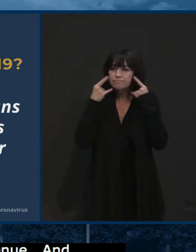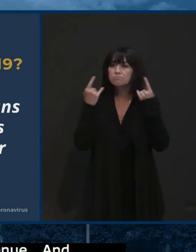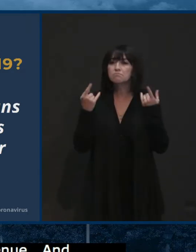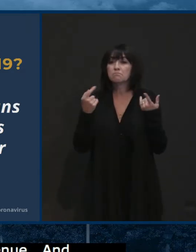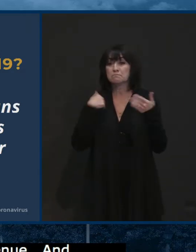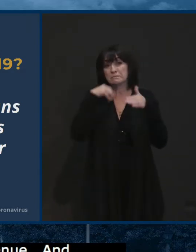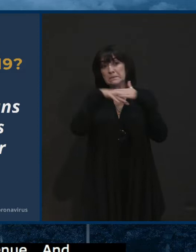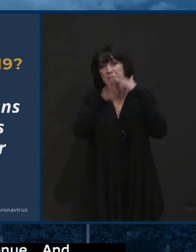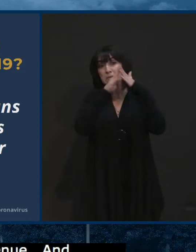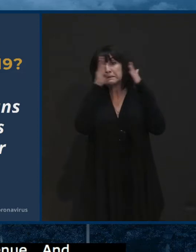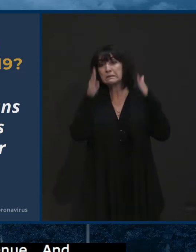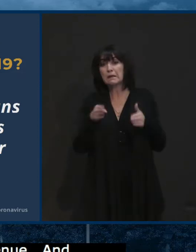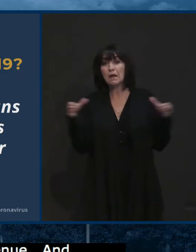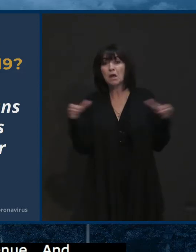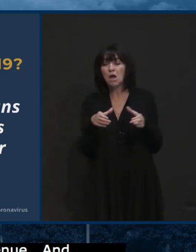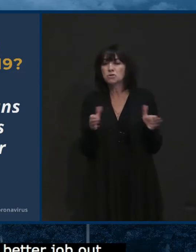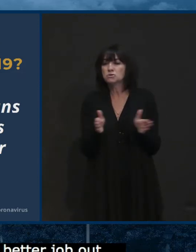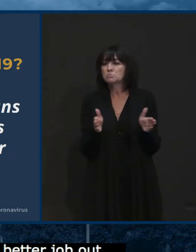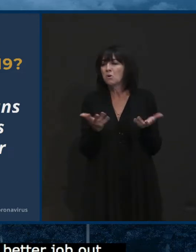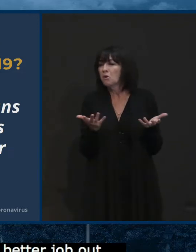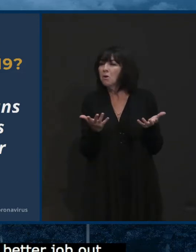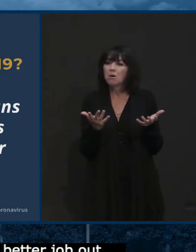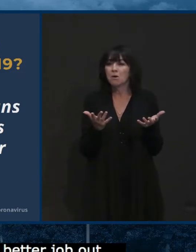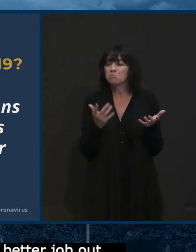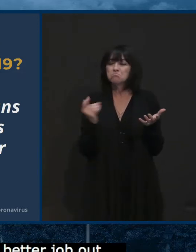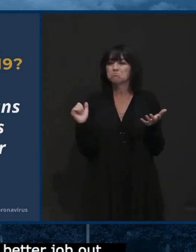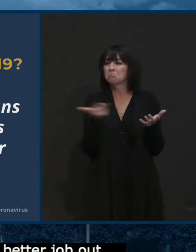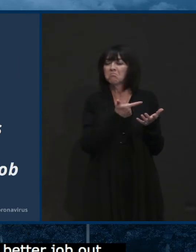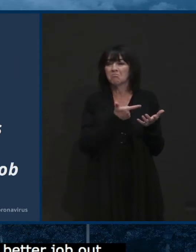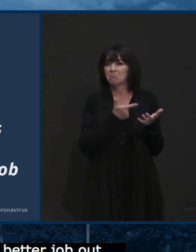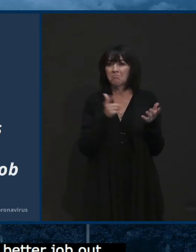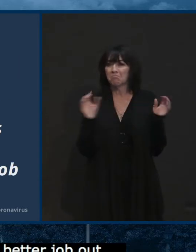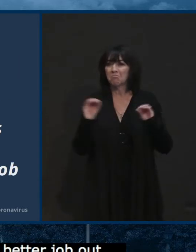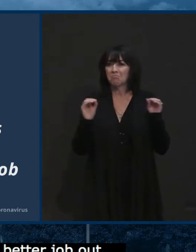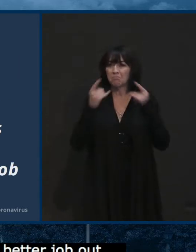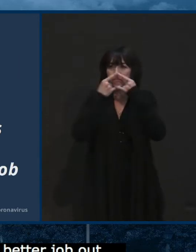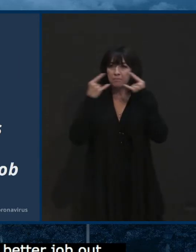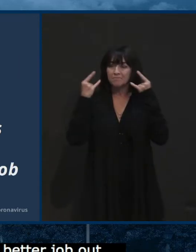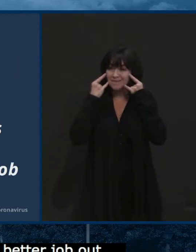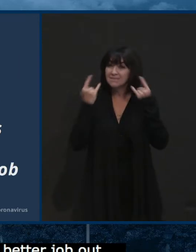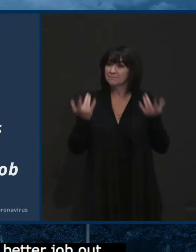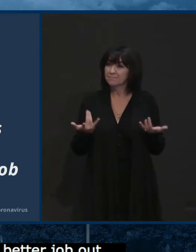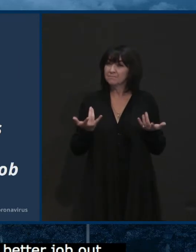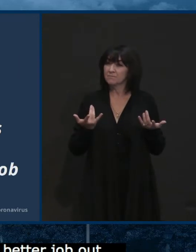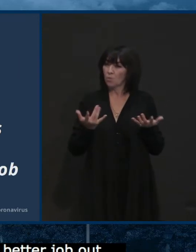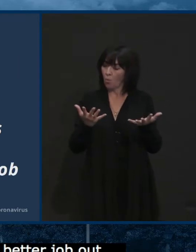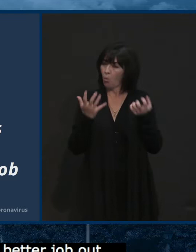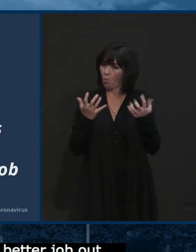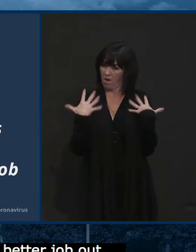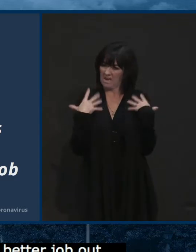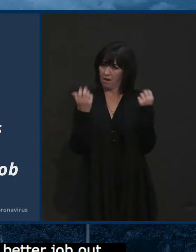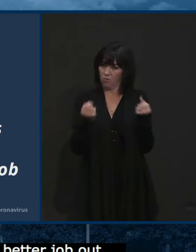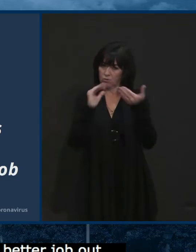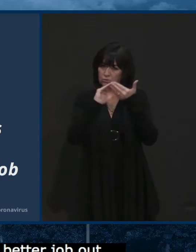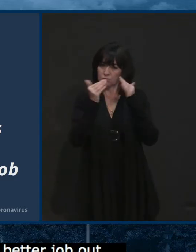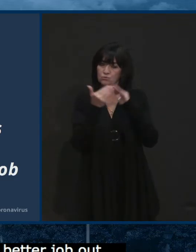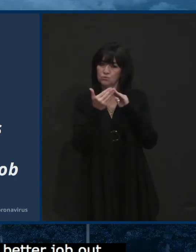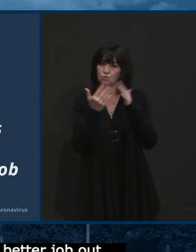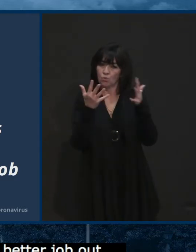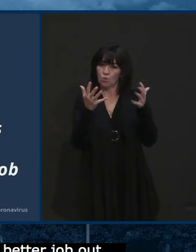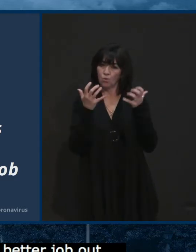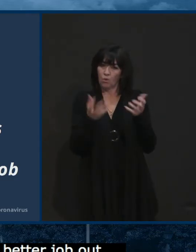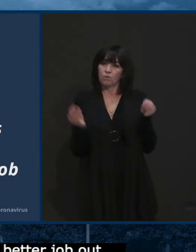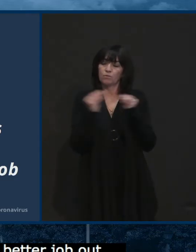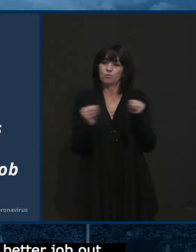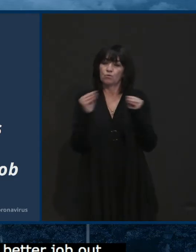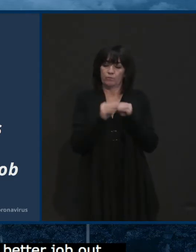overall goals, as we've said for some time, are to have a healthy community, to get more children back in schools, and every school